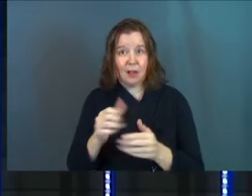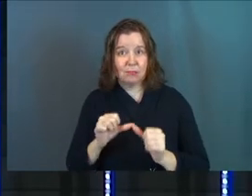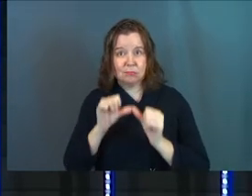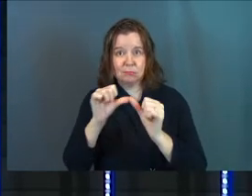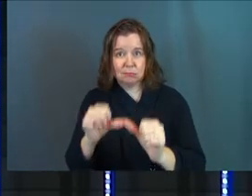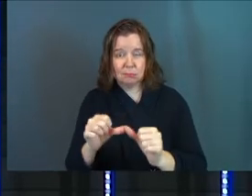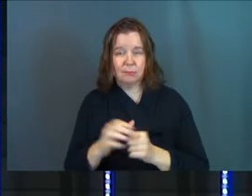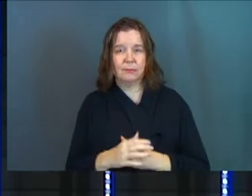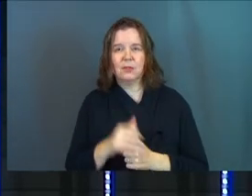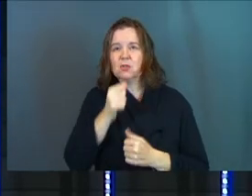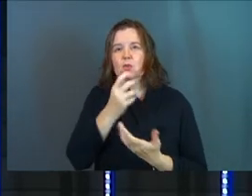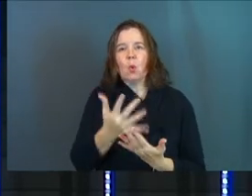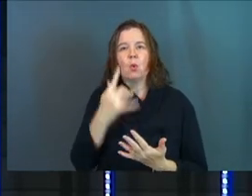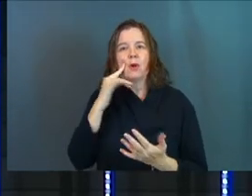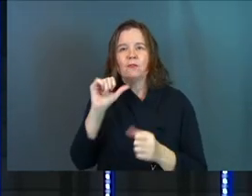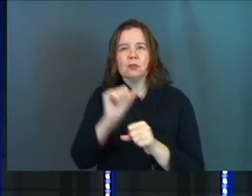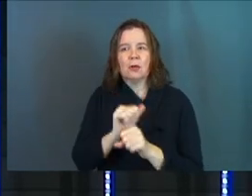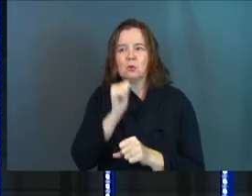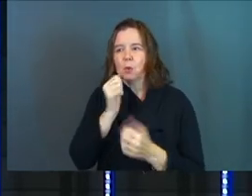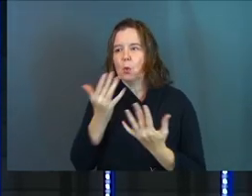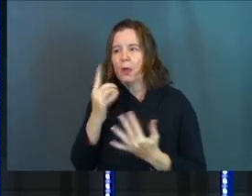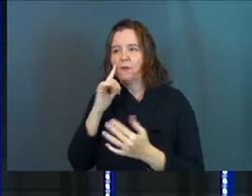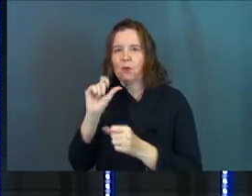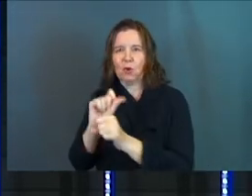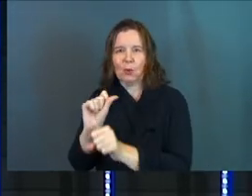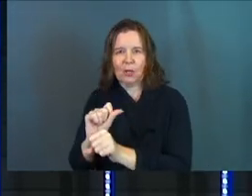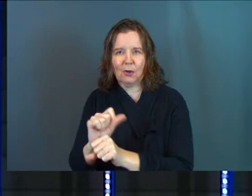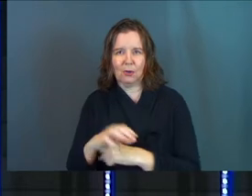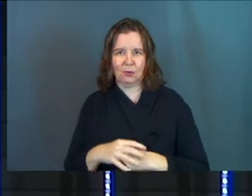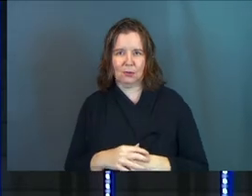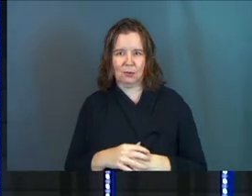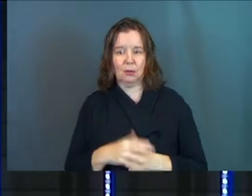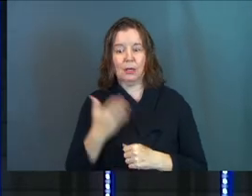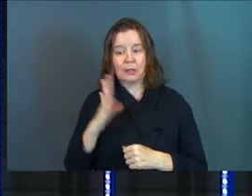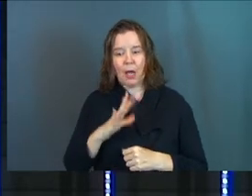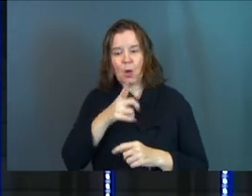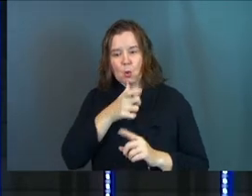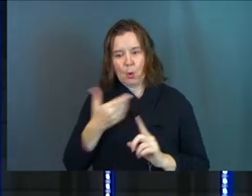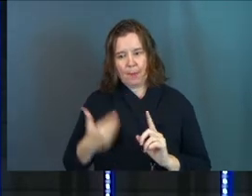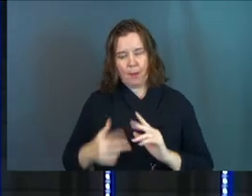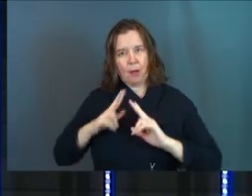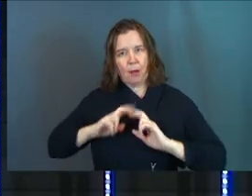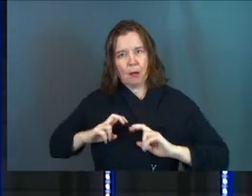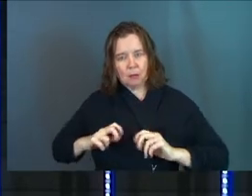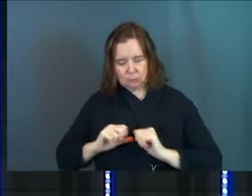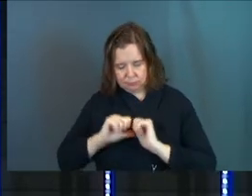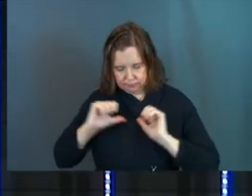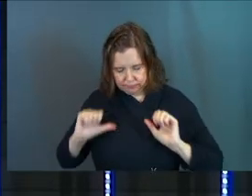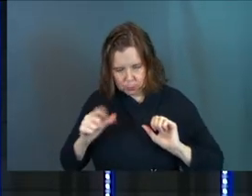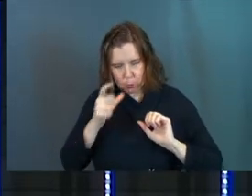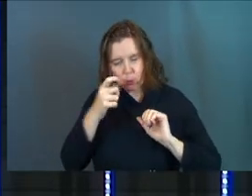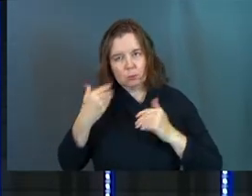stopped. Don't wait for a job. Don't wait for a career. God, who am I?